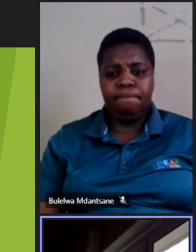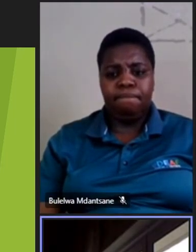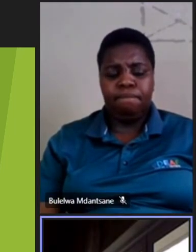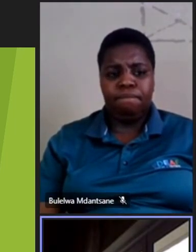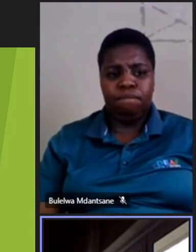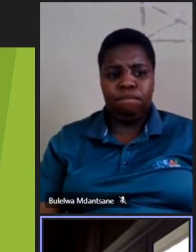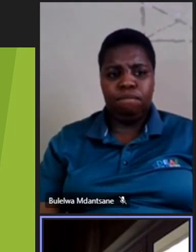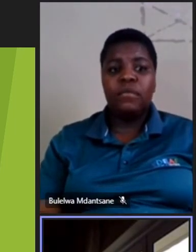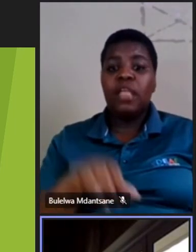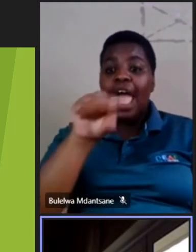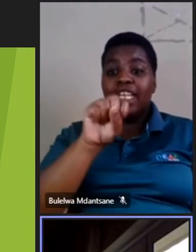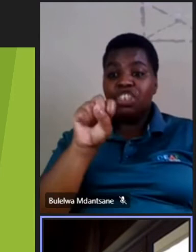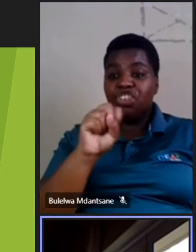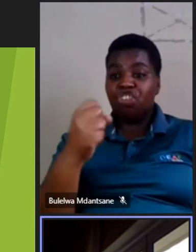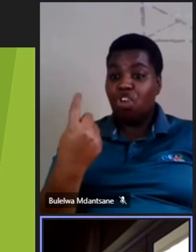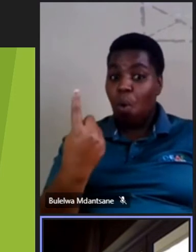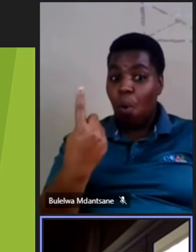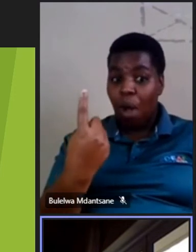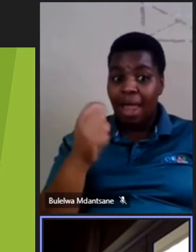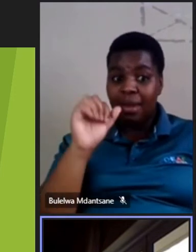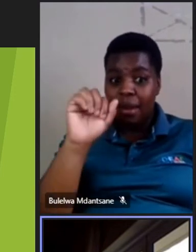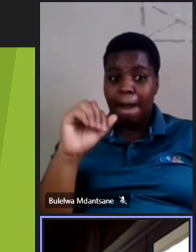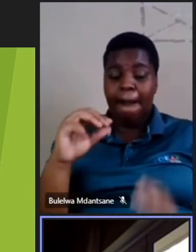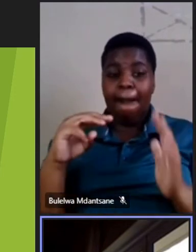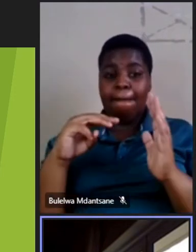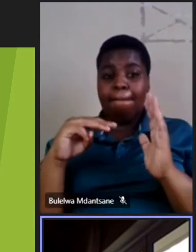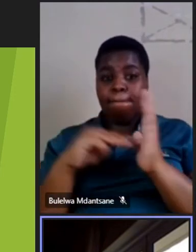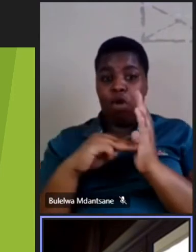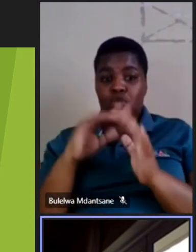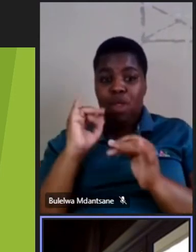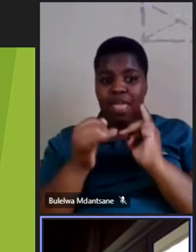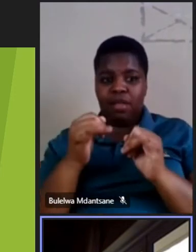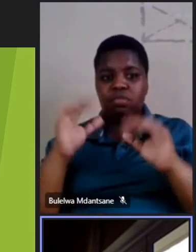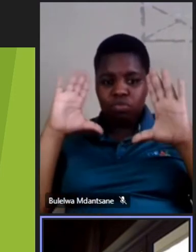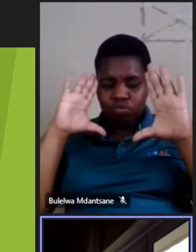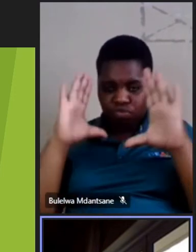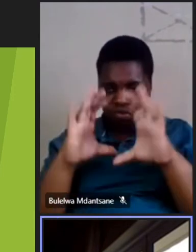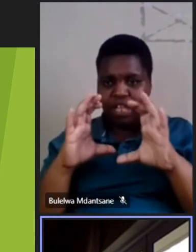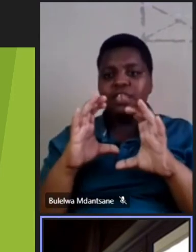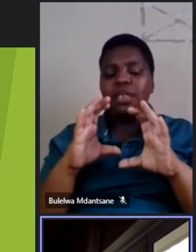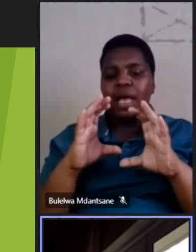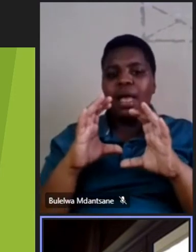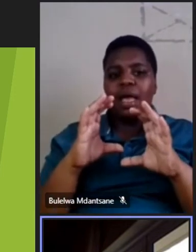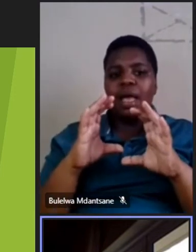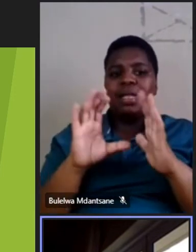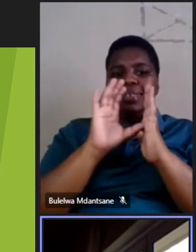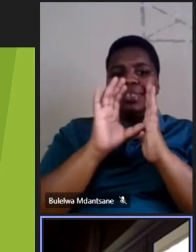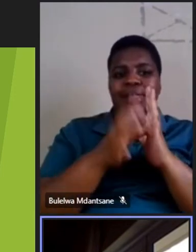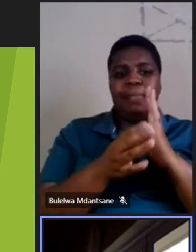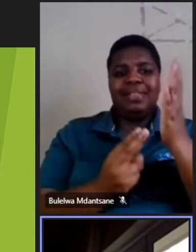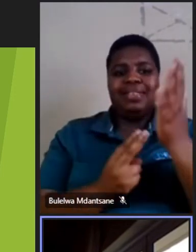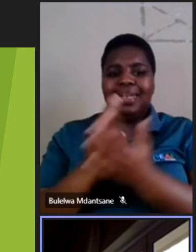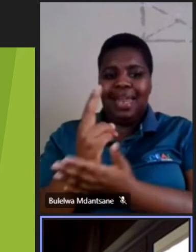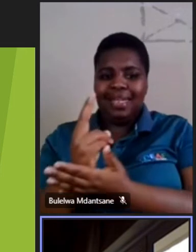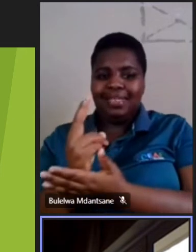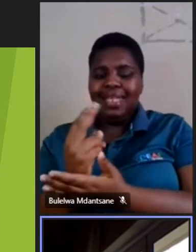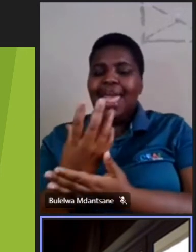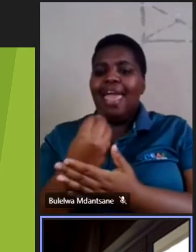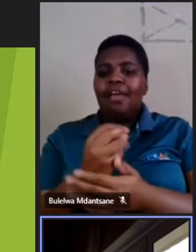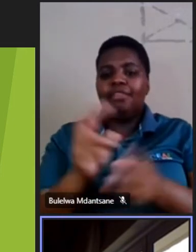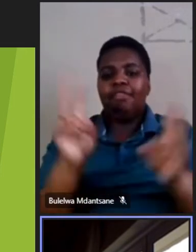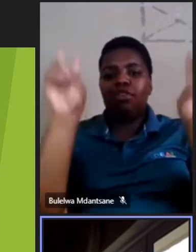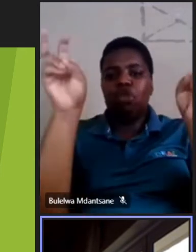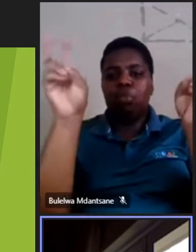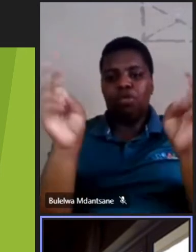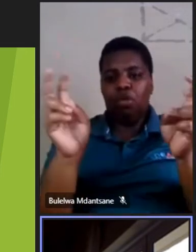Session 1 of Module 11 focused on disability rights and SRHR topics. This included